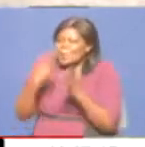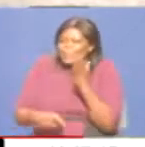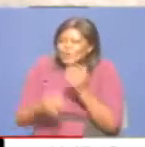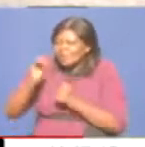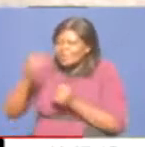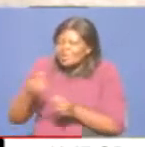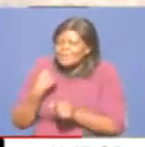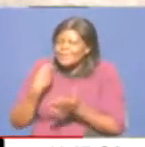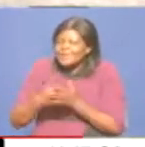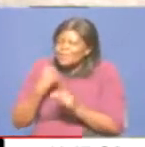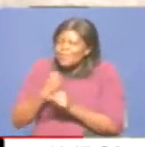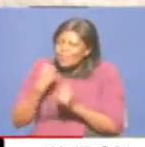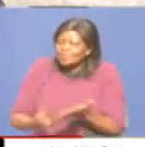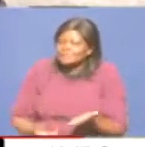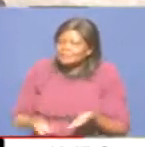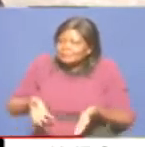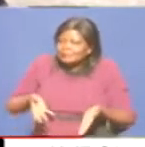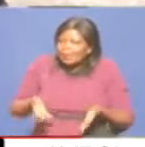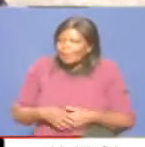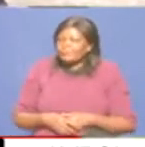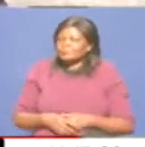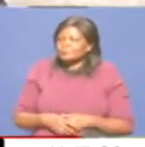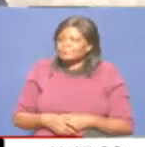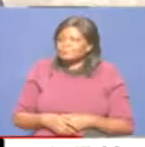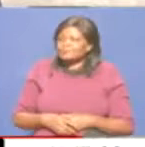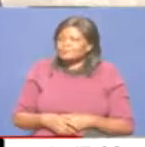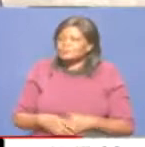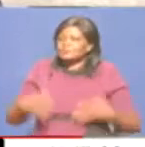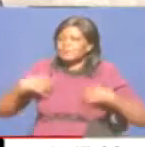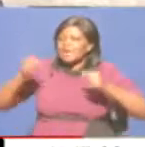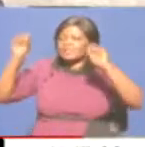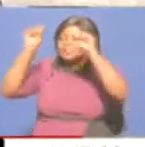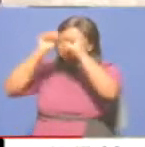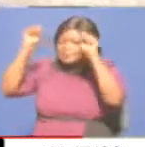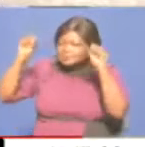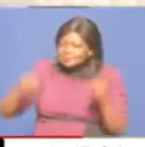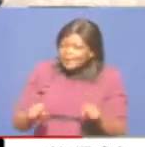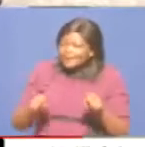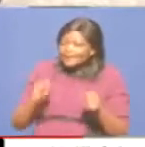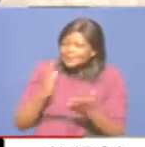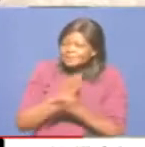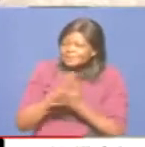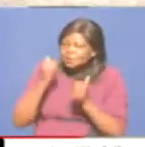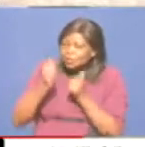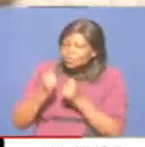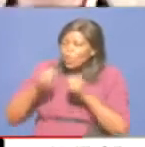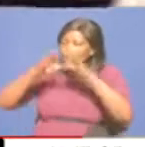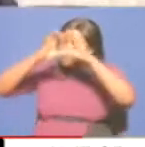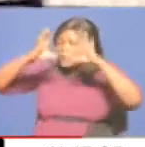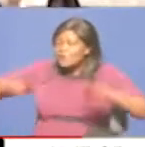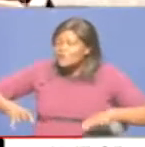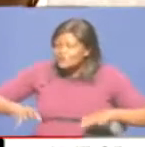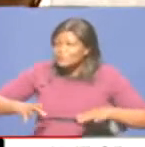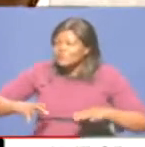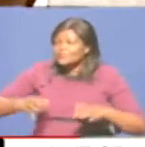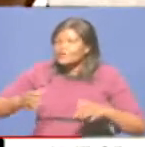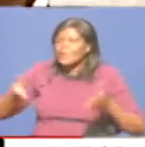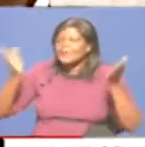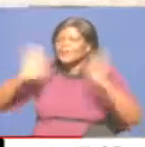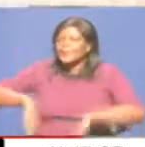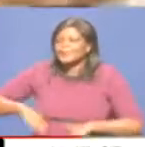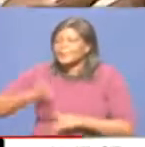Okay. Right now, mm-hmm. the health system, the health sector, which was devolved, mm-hmm. it has collapsed in the